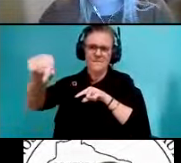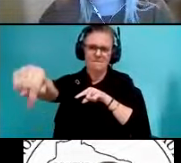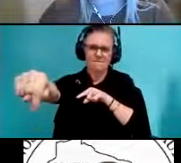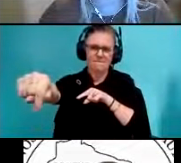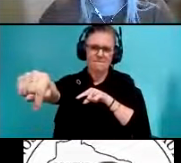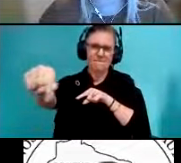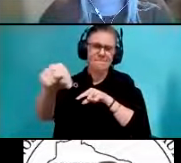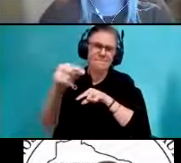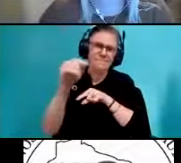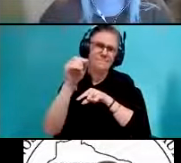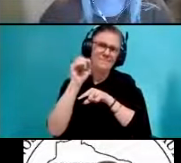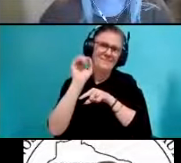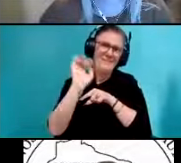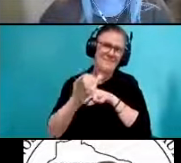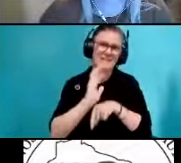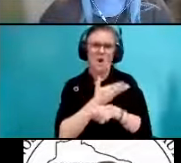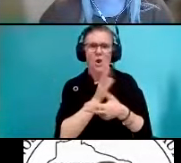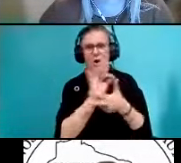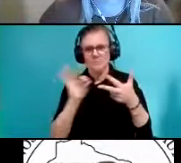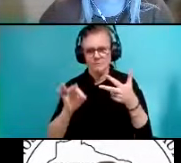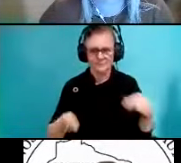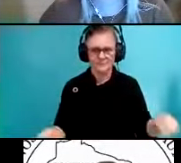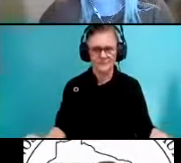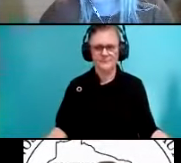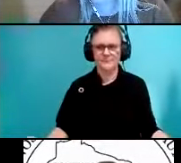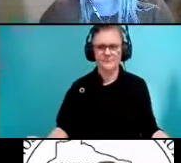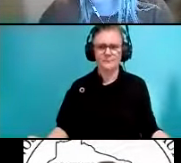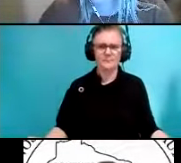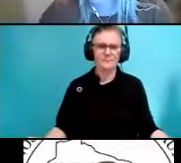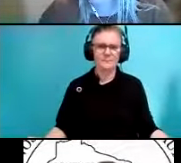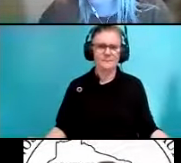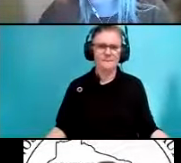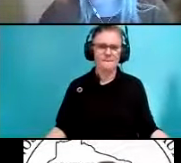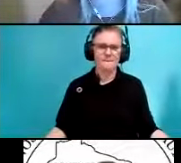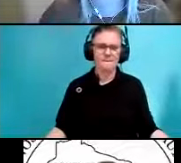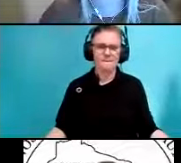are the transit vehicle options.